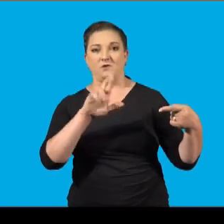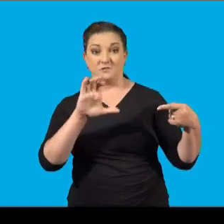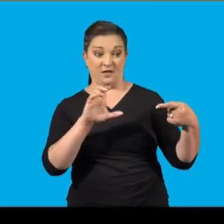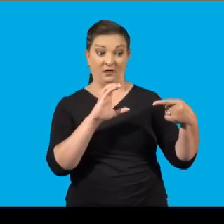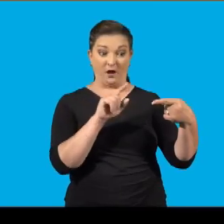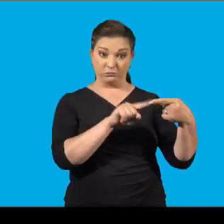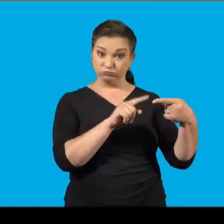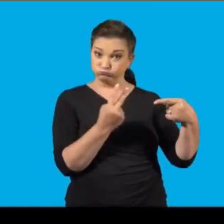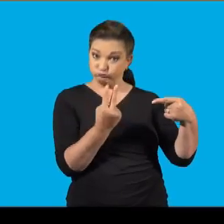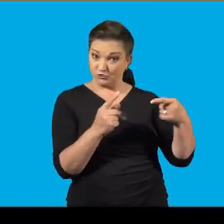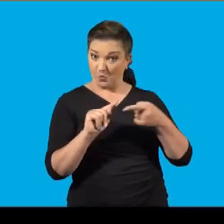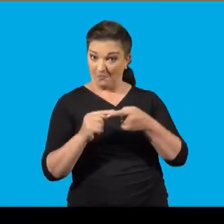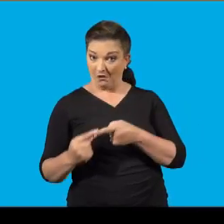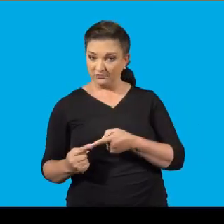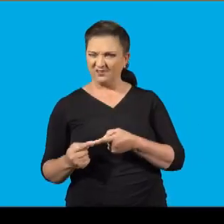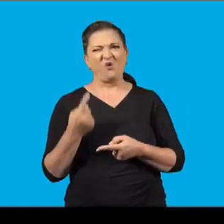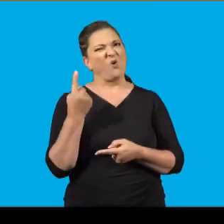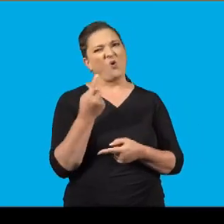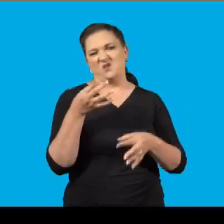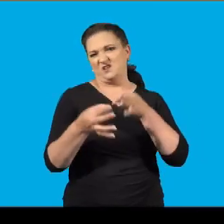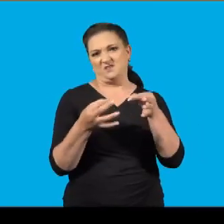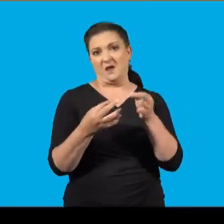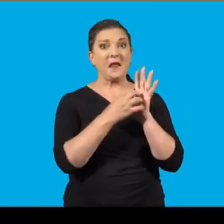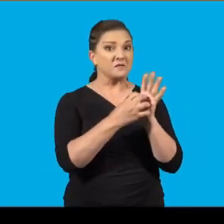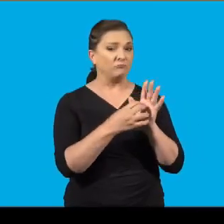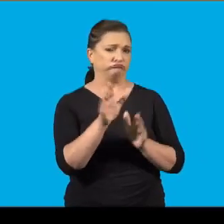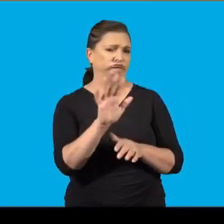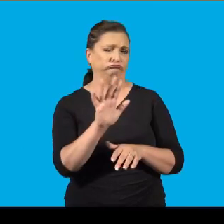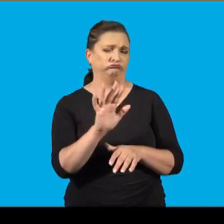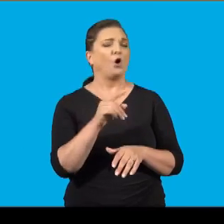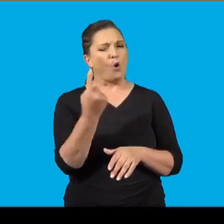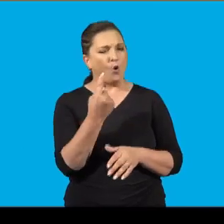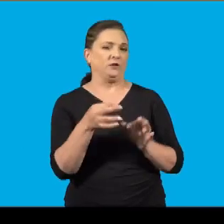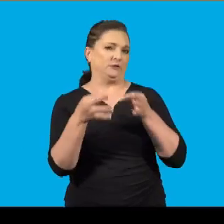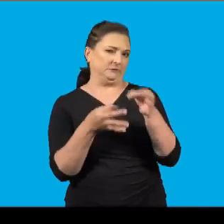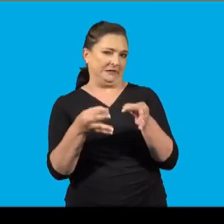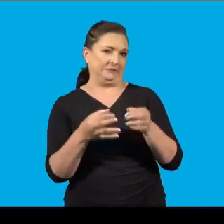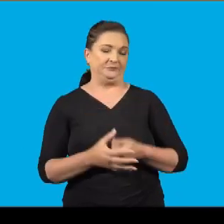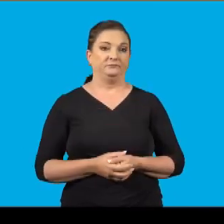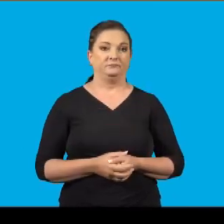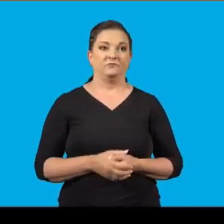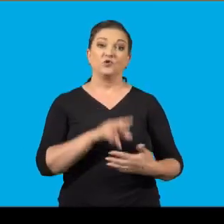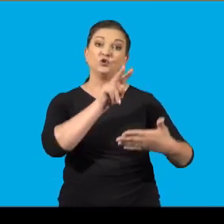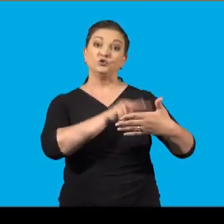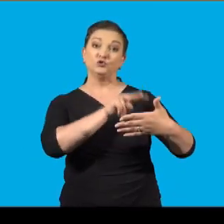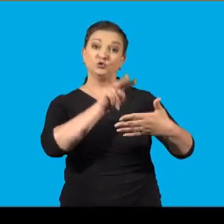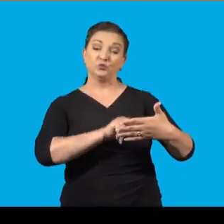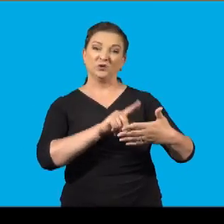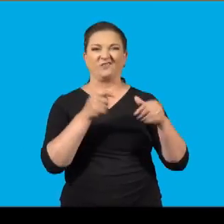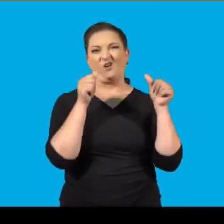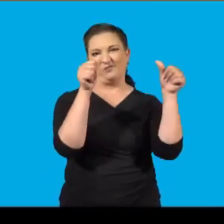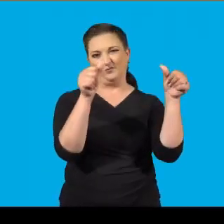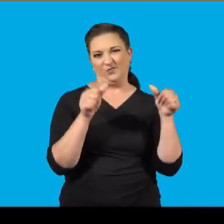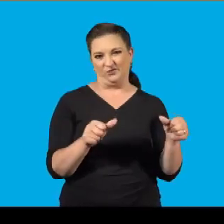just explaining the term. You're not supposed to give examples. Now, let's read this one. It's based on the poster.